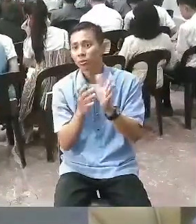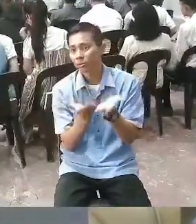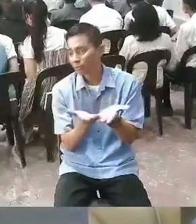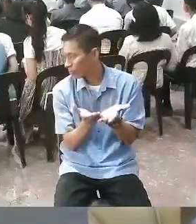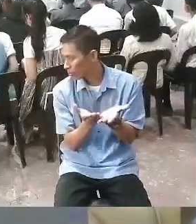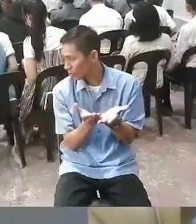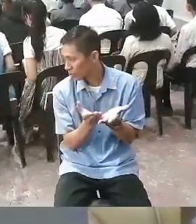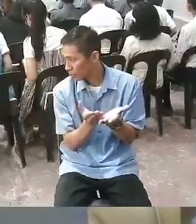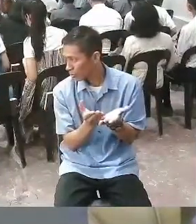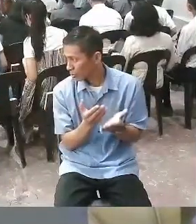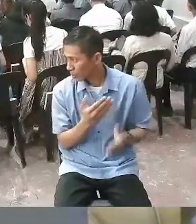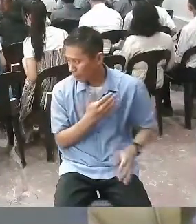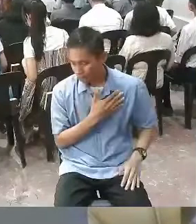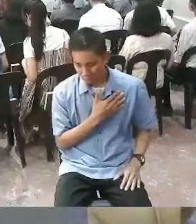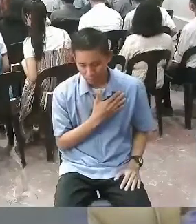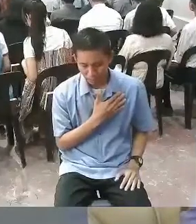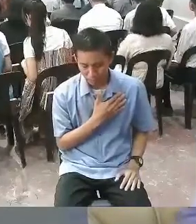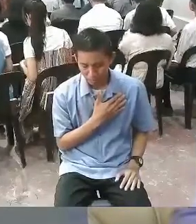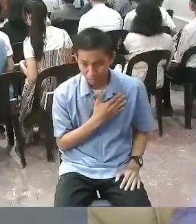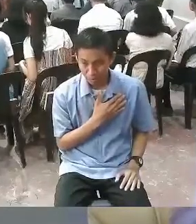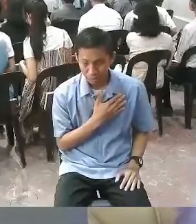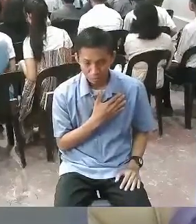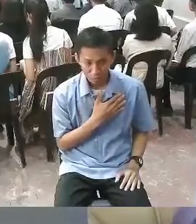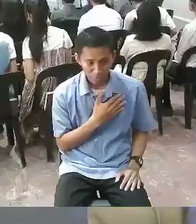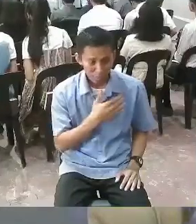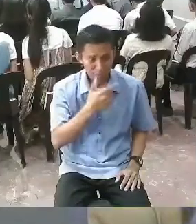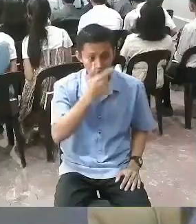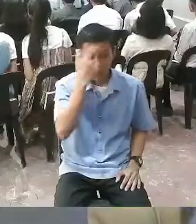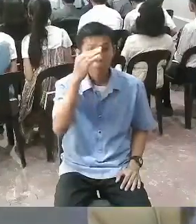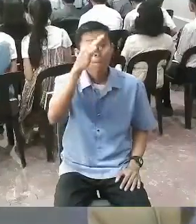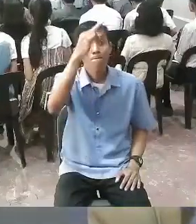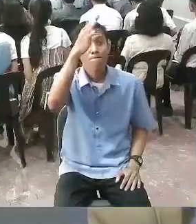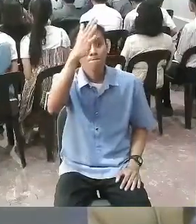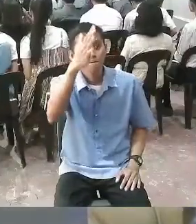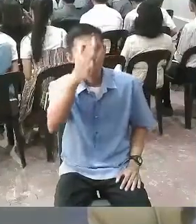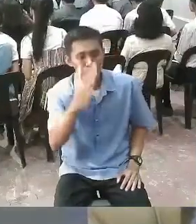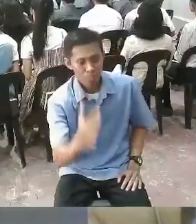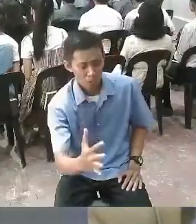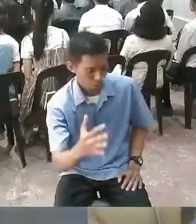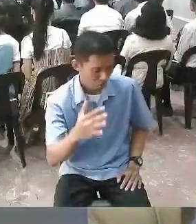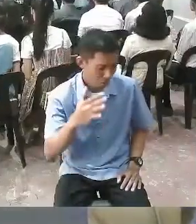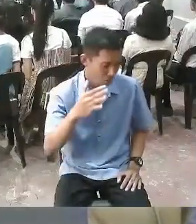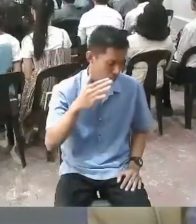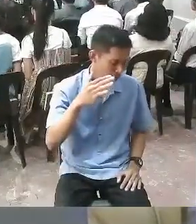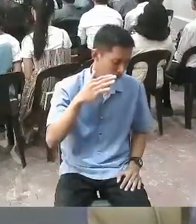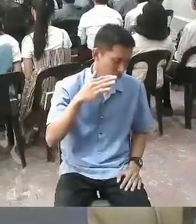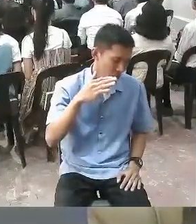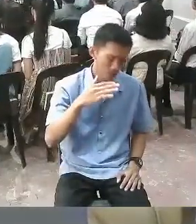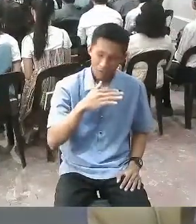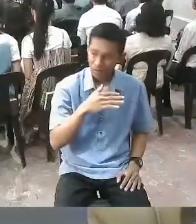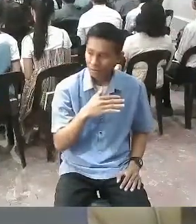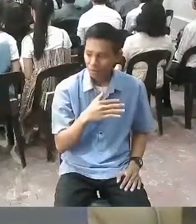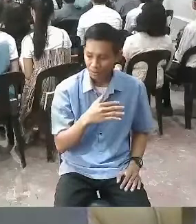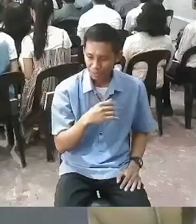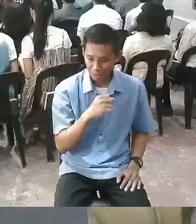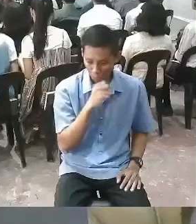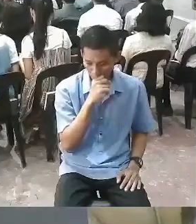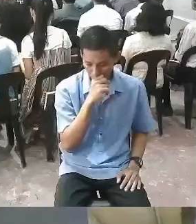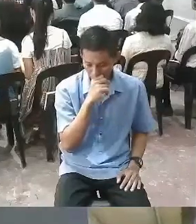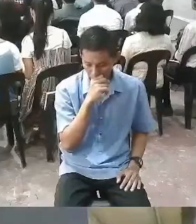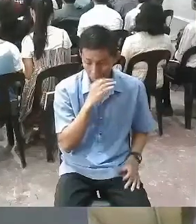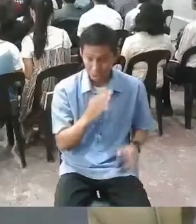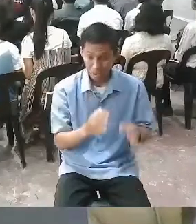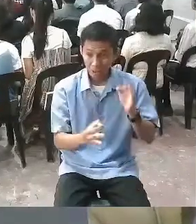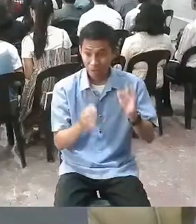I probably won't get to all of them, okay, because Pastor told me there's a trap door here, and if I